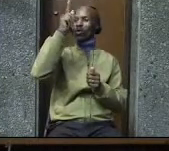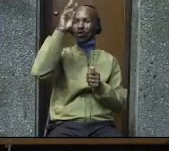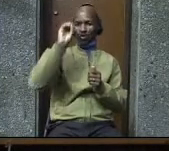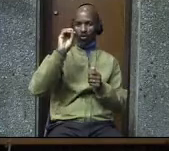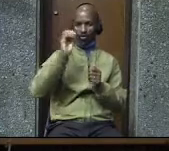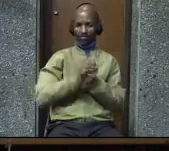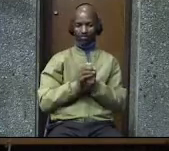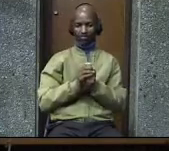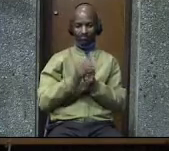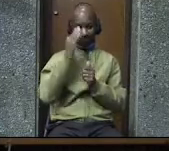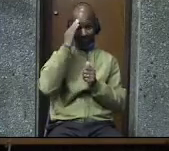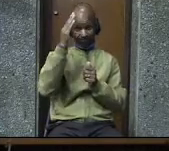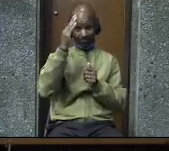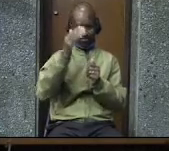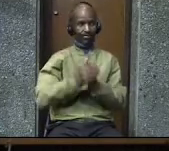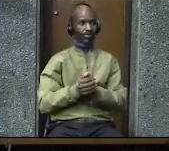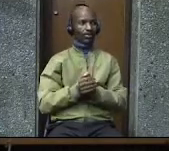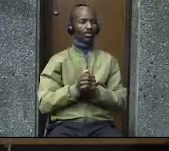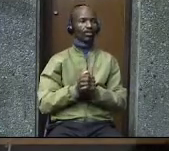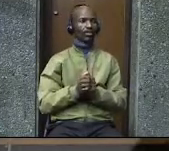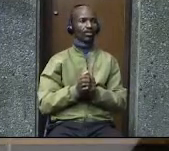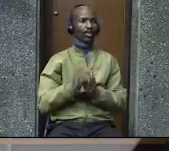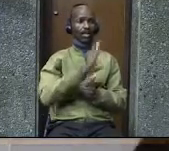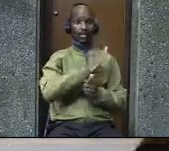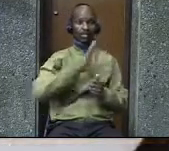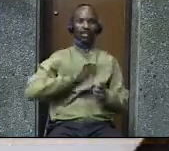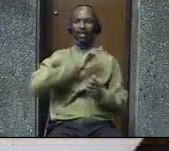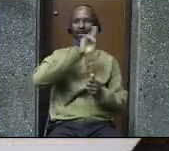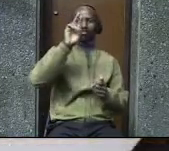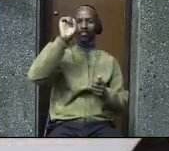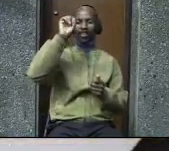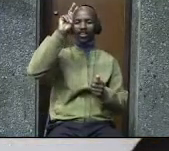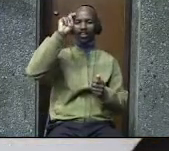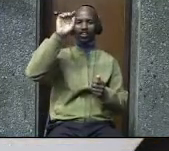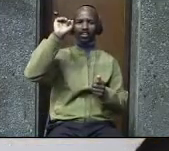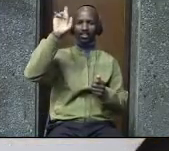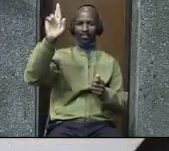Sure, brother Daddy. Councillor Fenter.